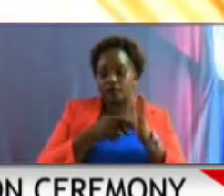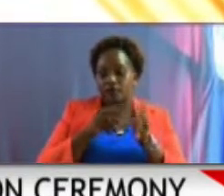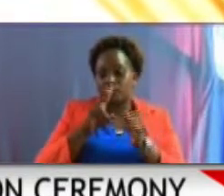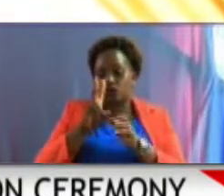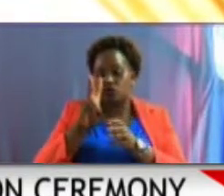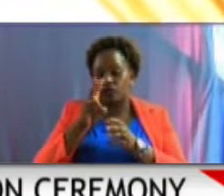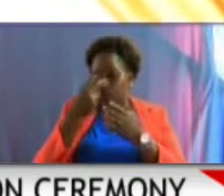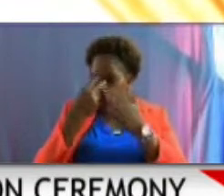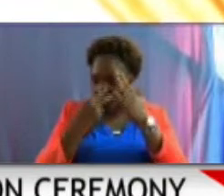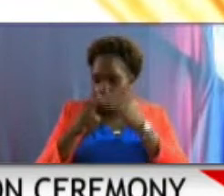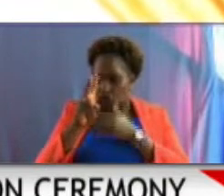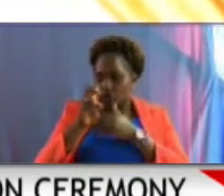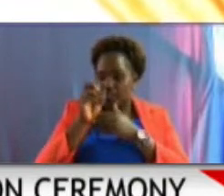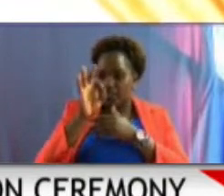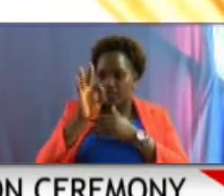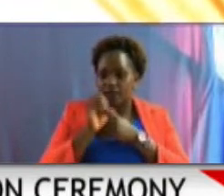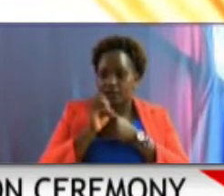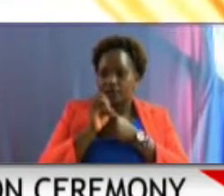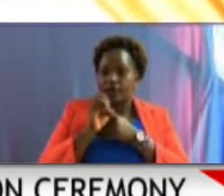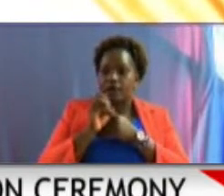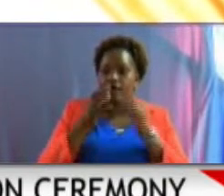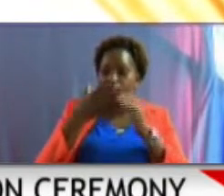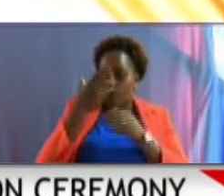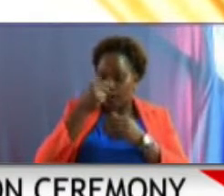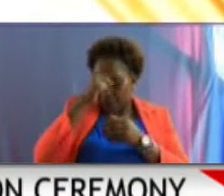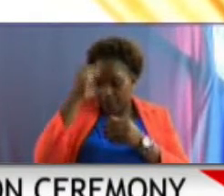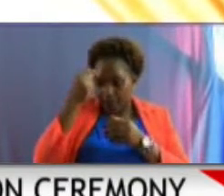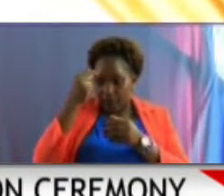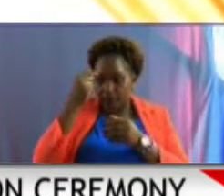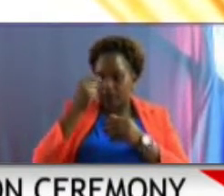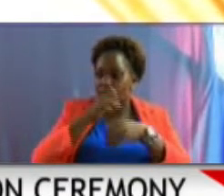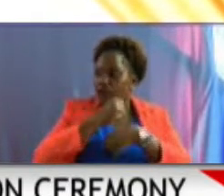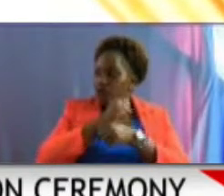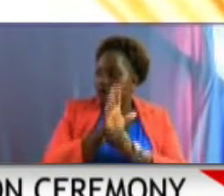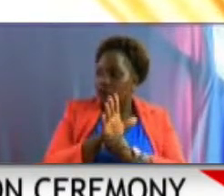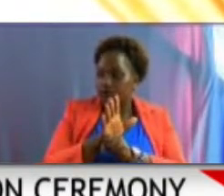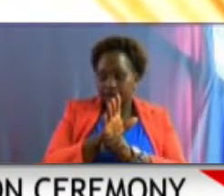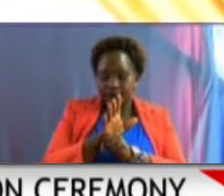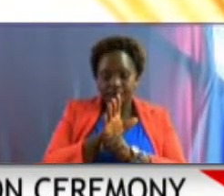2030, particularly because of the COVID pandemic,